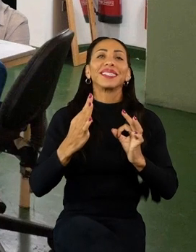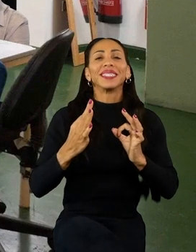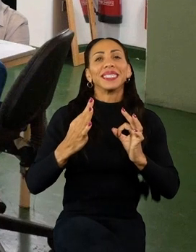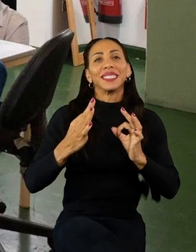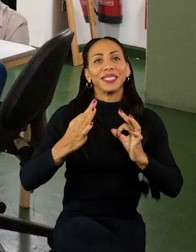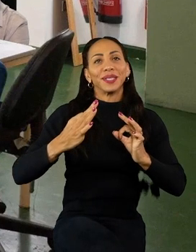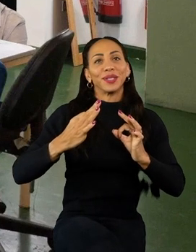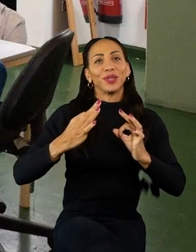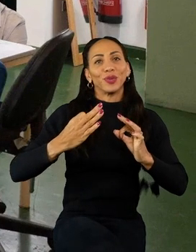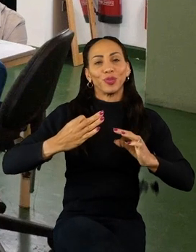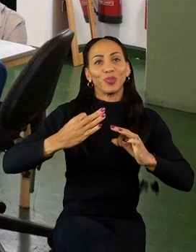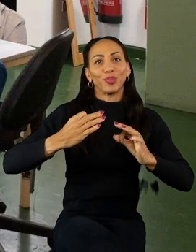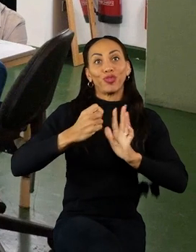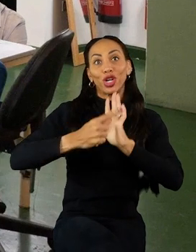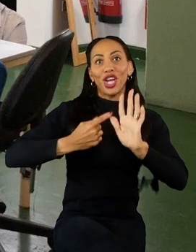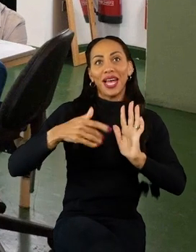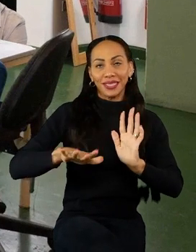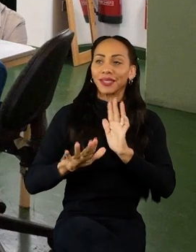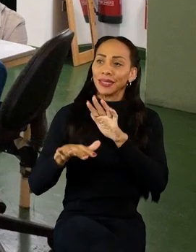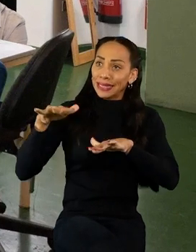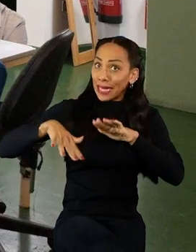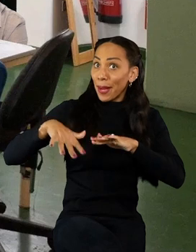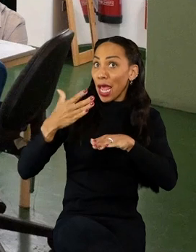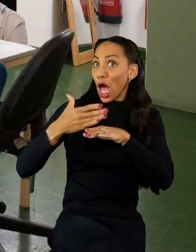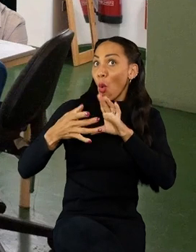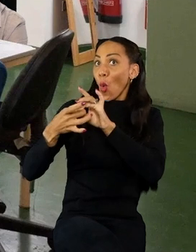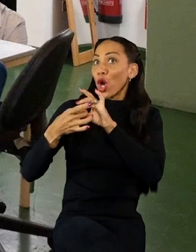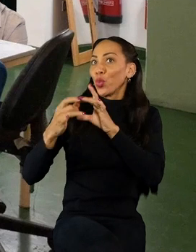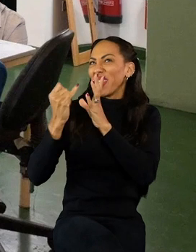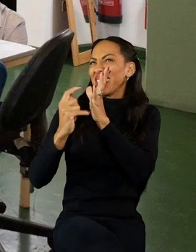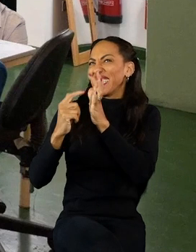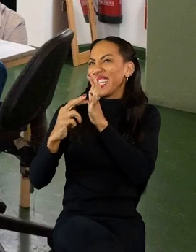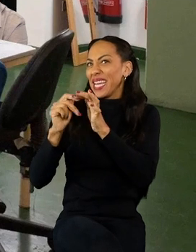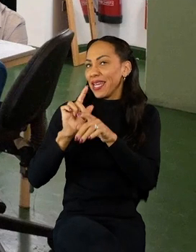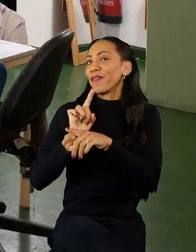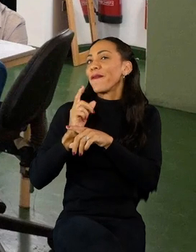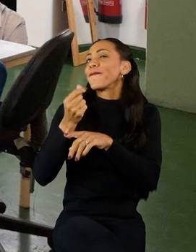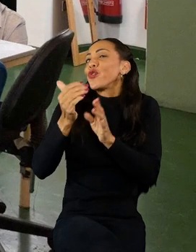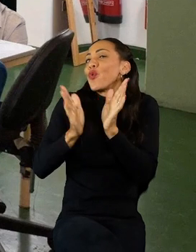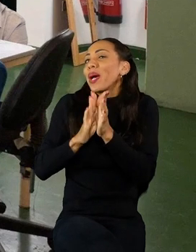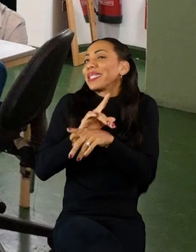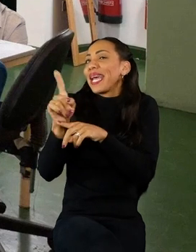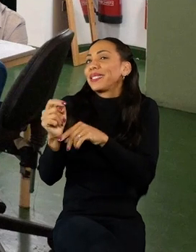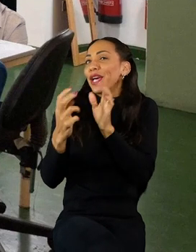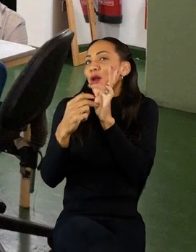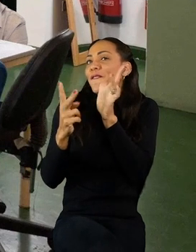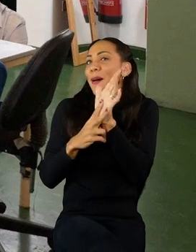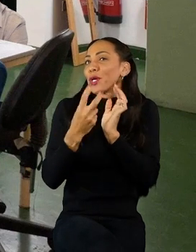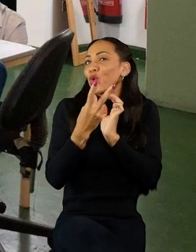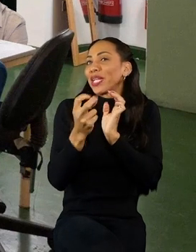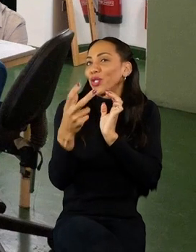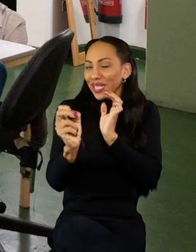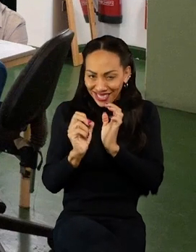And similarly, I worked with Steve on this particular piece a few months later in November 2020